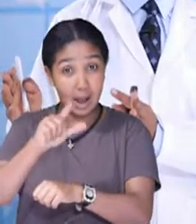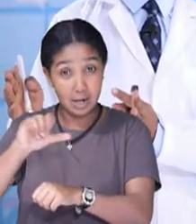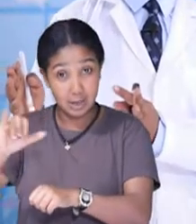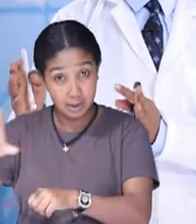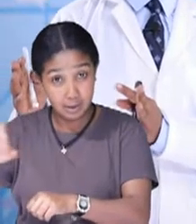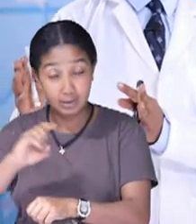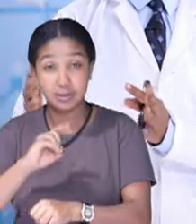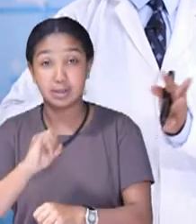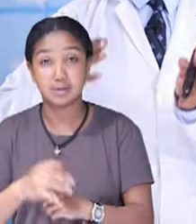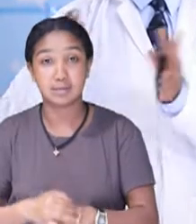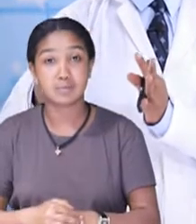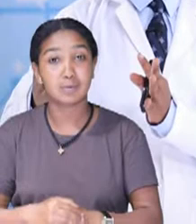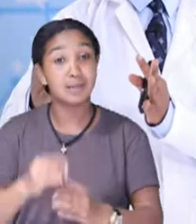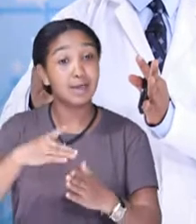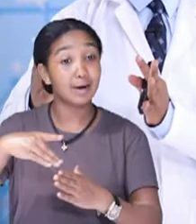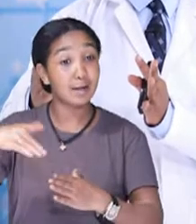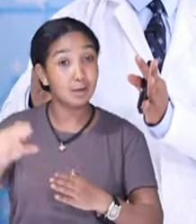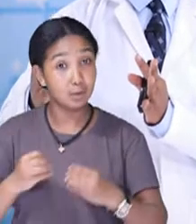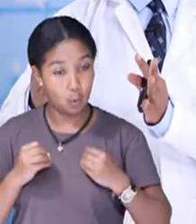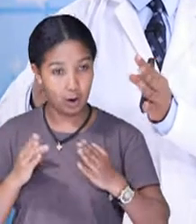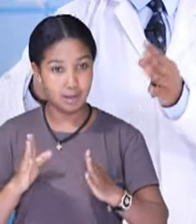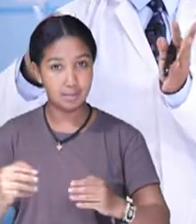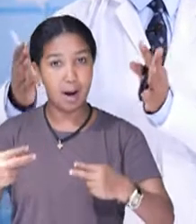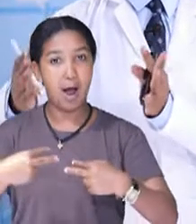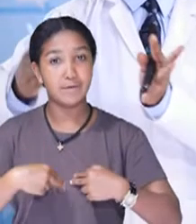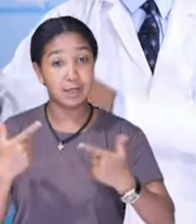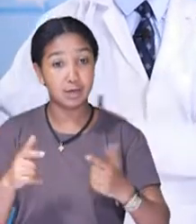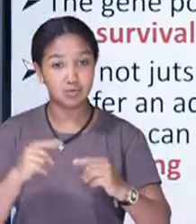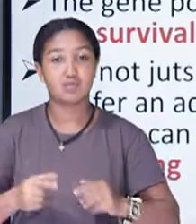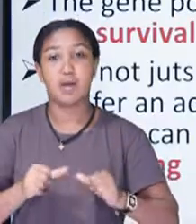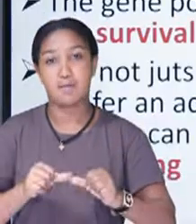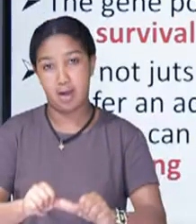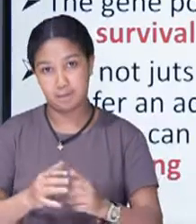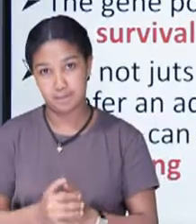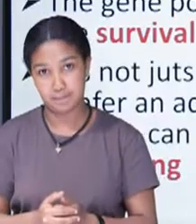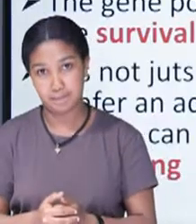is, the greater the organism having a chance to survive.